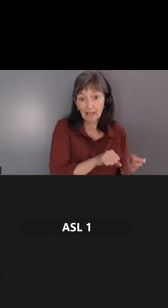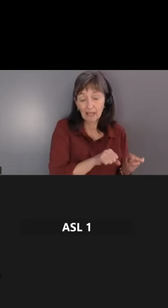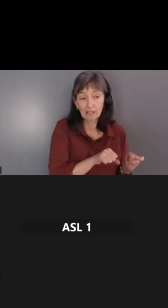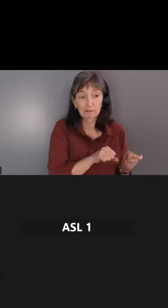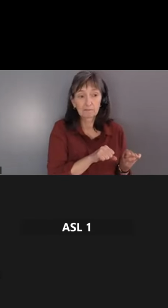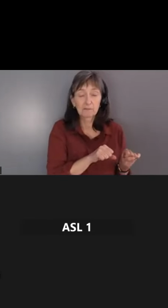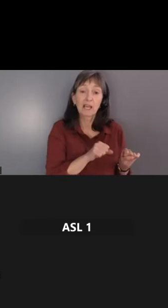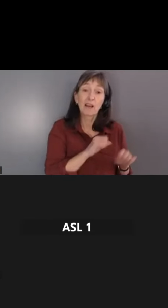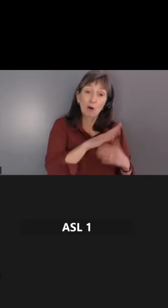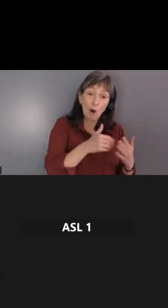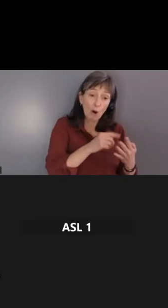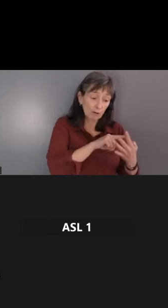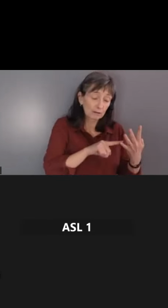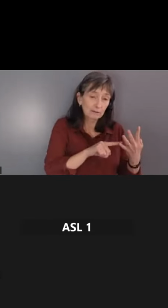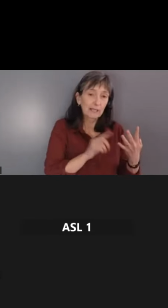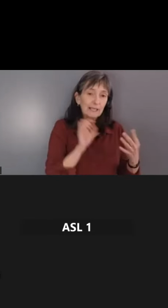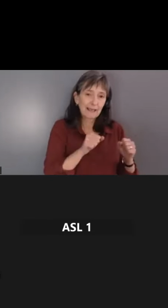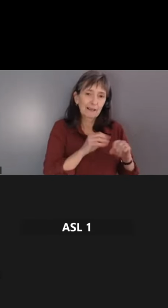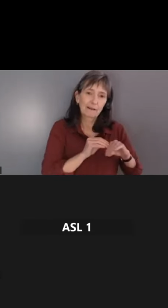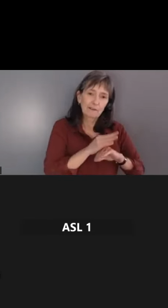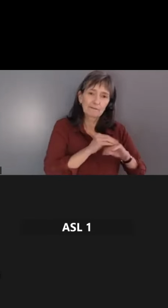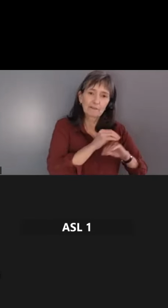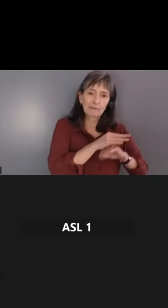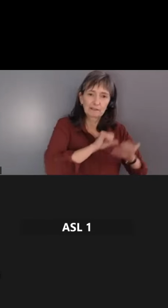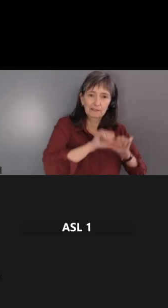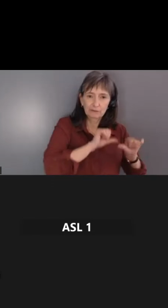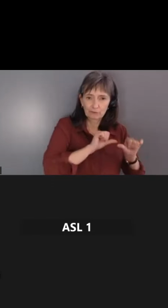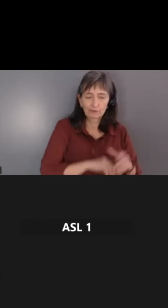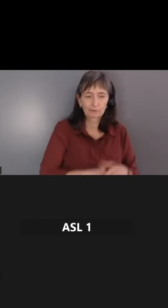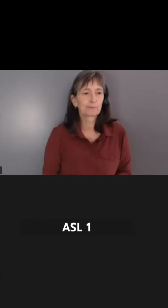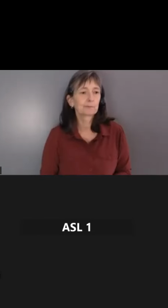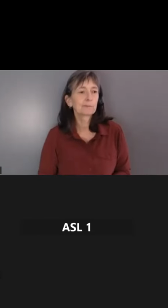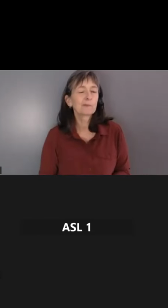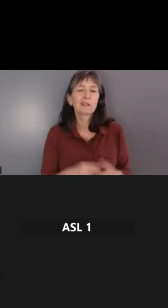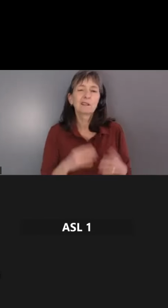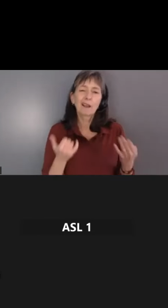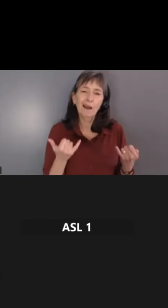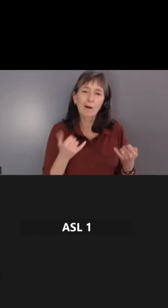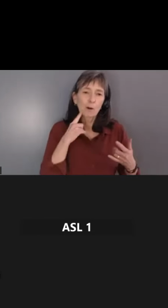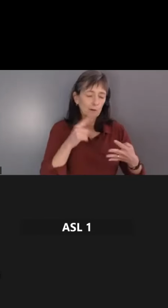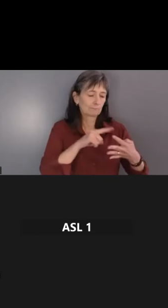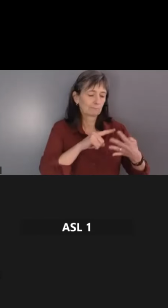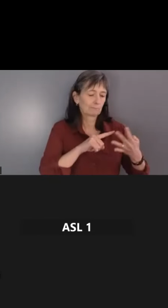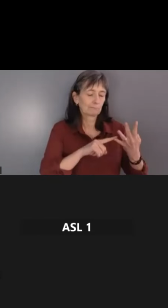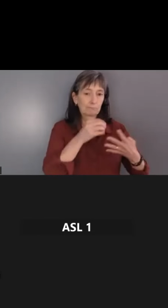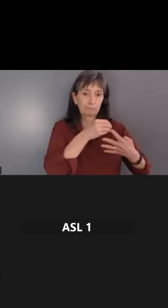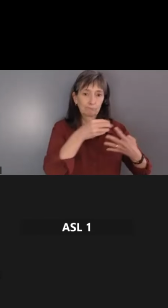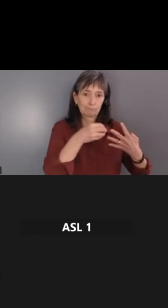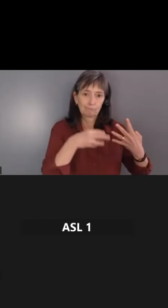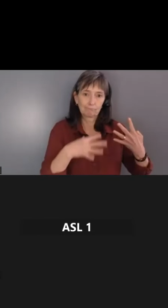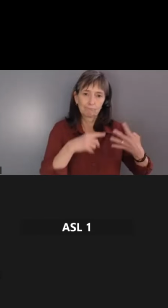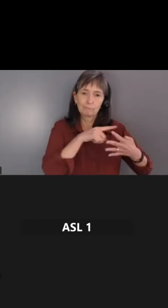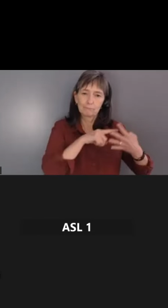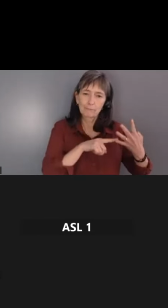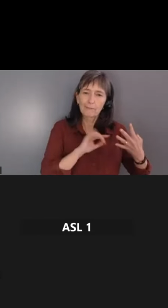isolation. And so now I'm going to walk you all through the NIA's framework of the 4 pillars, why they each play such a